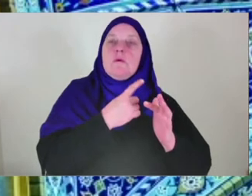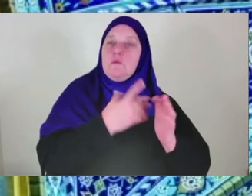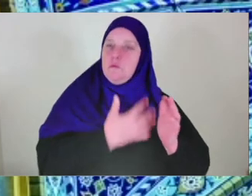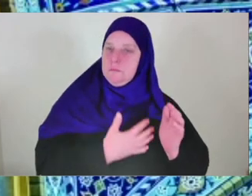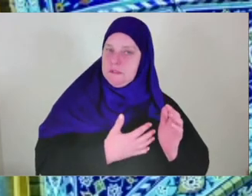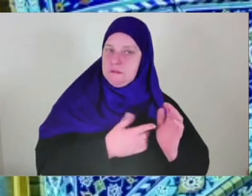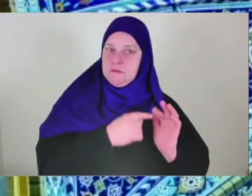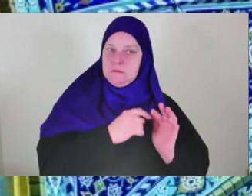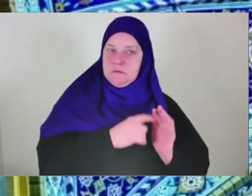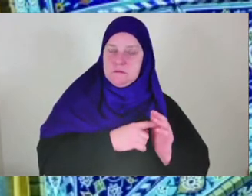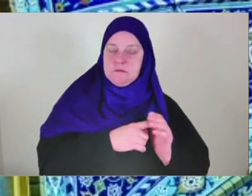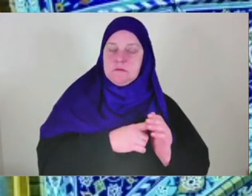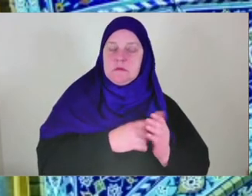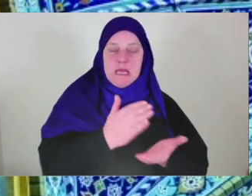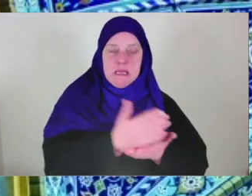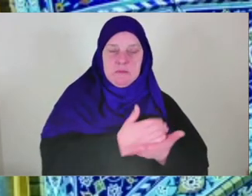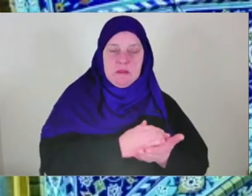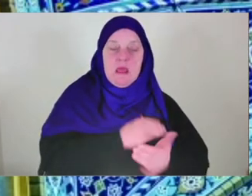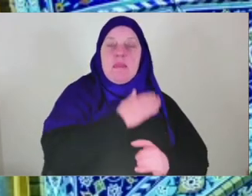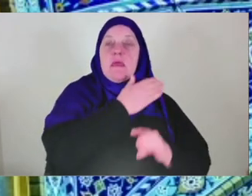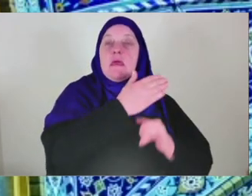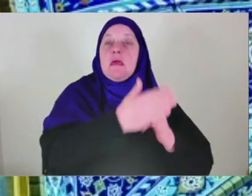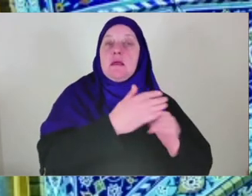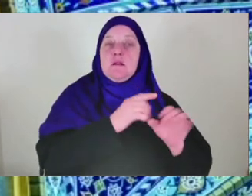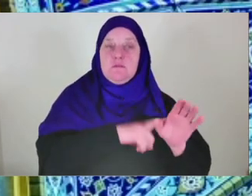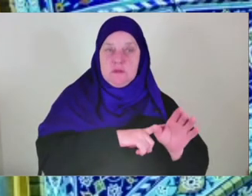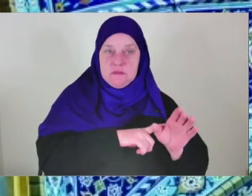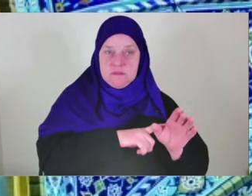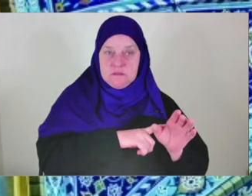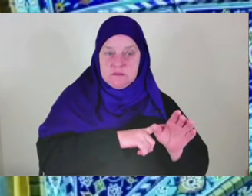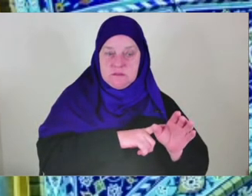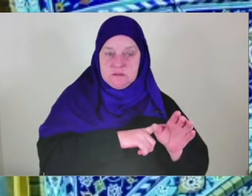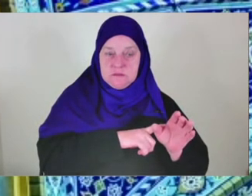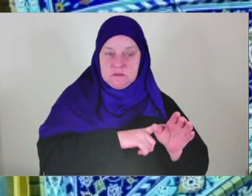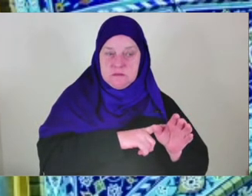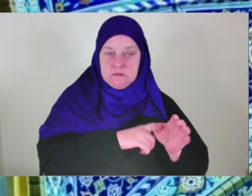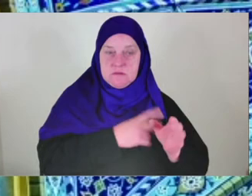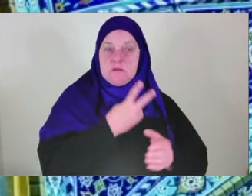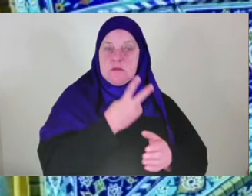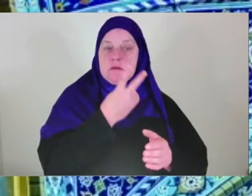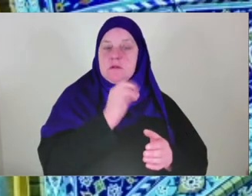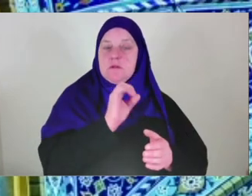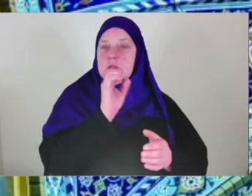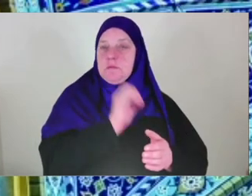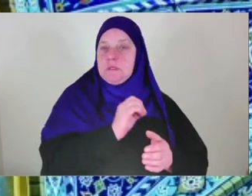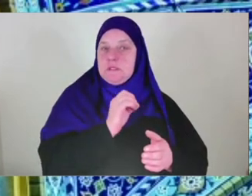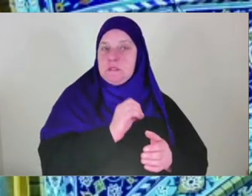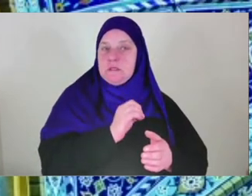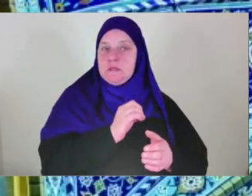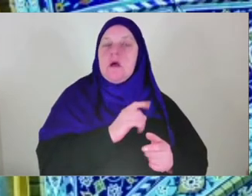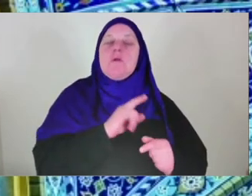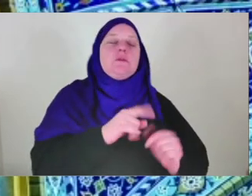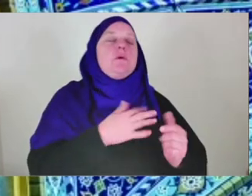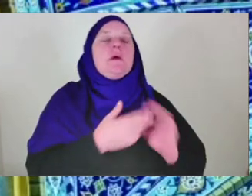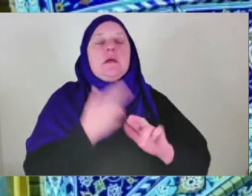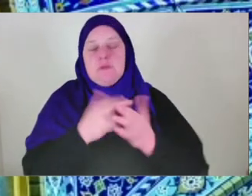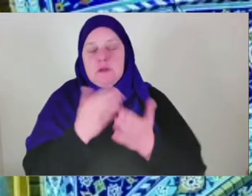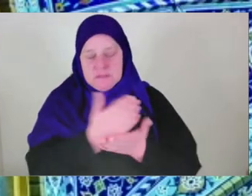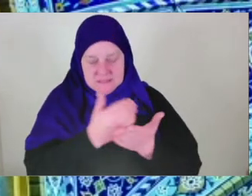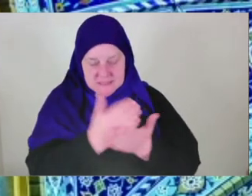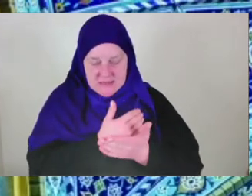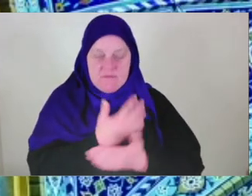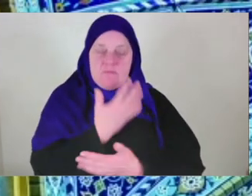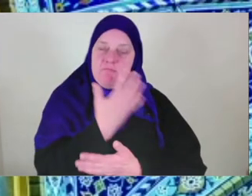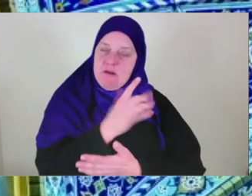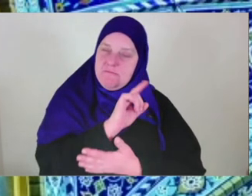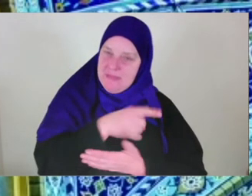the year, alhamdulillah, no emergency came up. Pay 20% of it. How much I'm left with? 5,000.